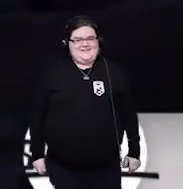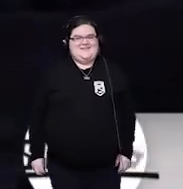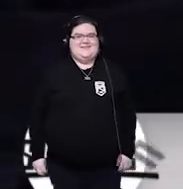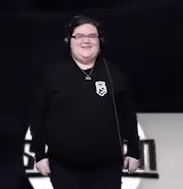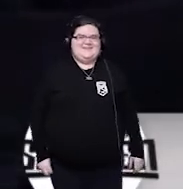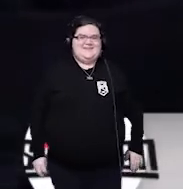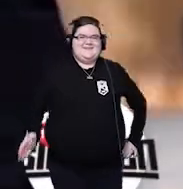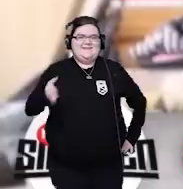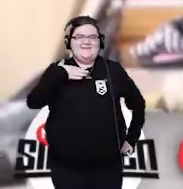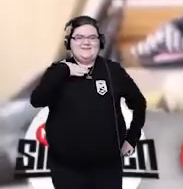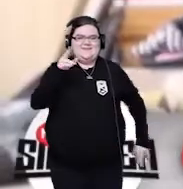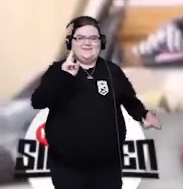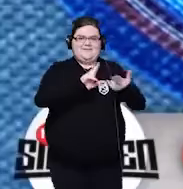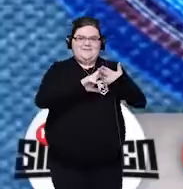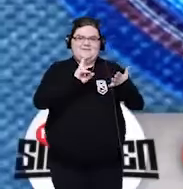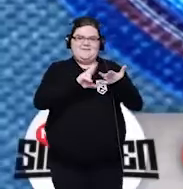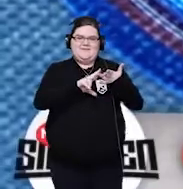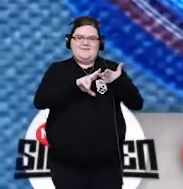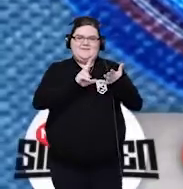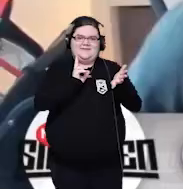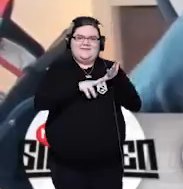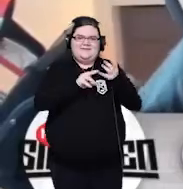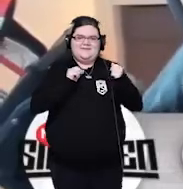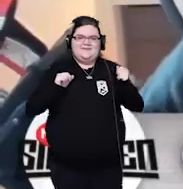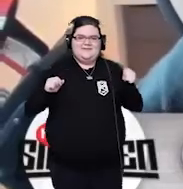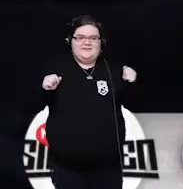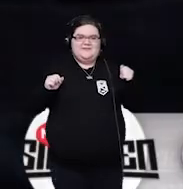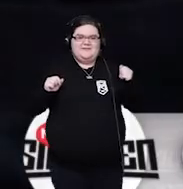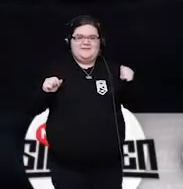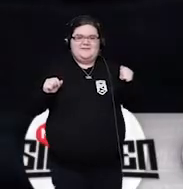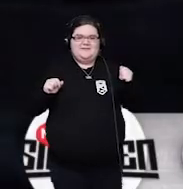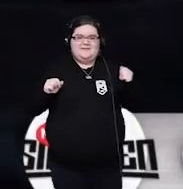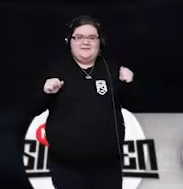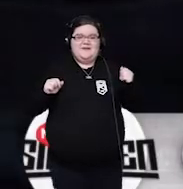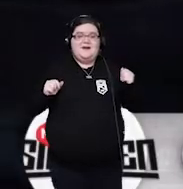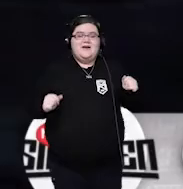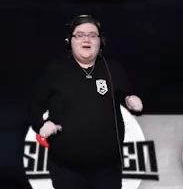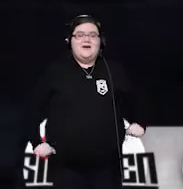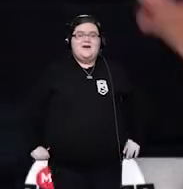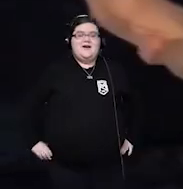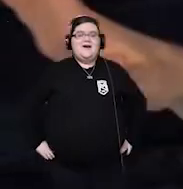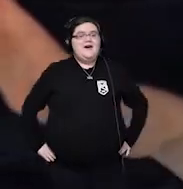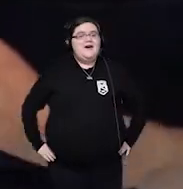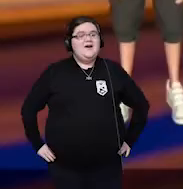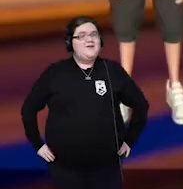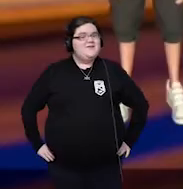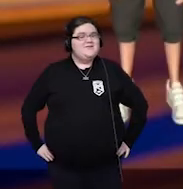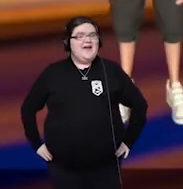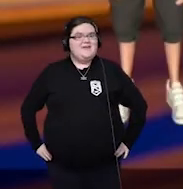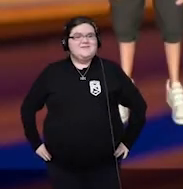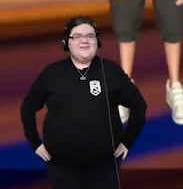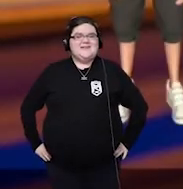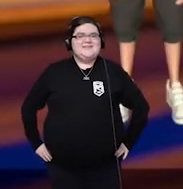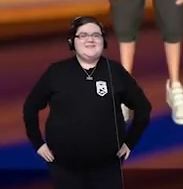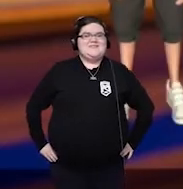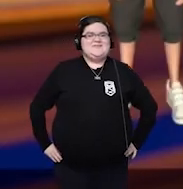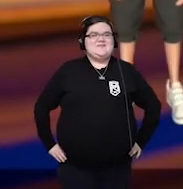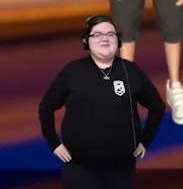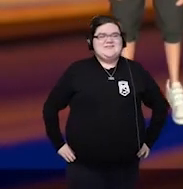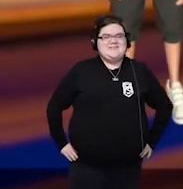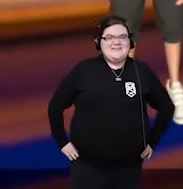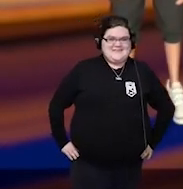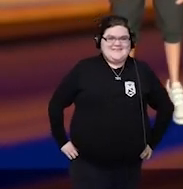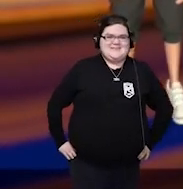Yes. Today, myself, JJ, Toby, and Ethan. We're gonna be playing Family Feud against someone on the what they're gonna